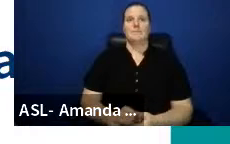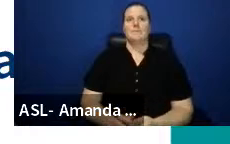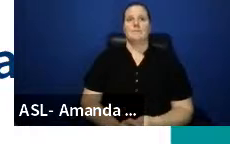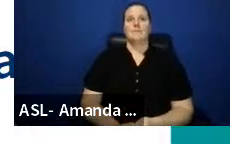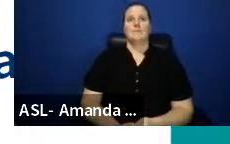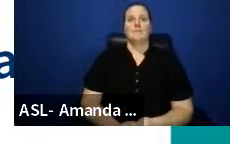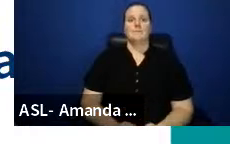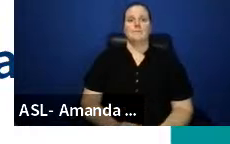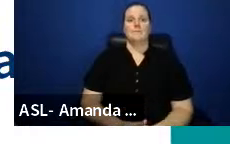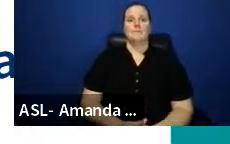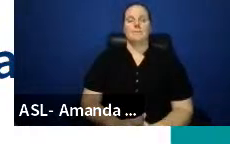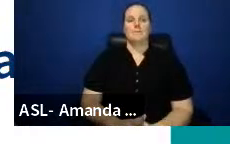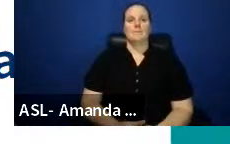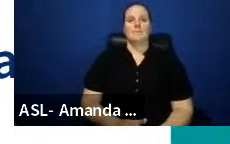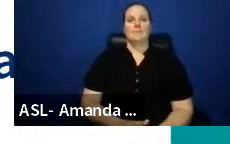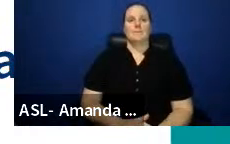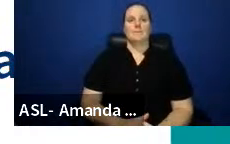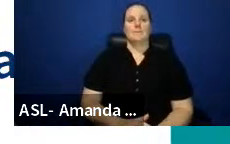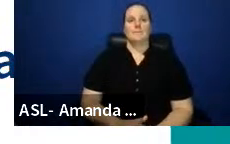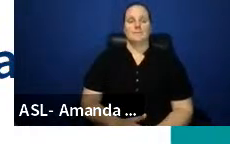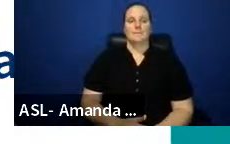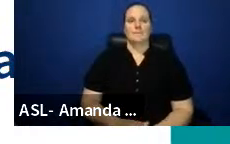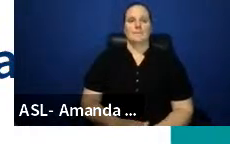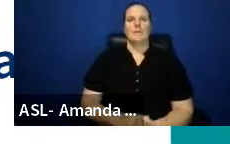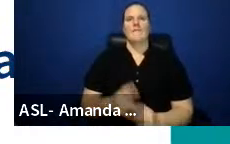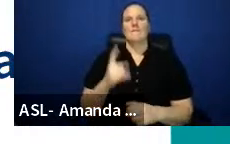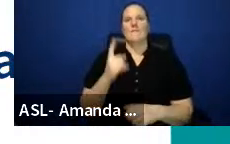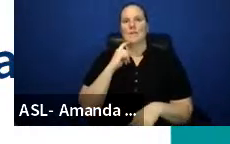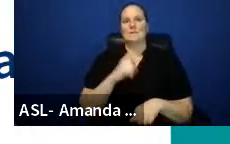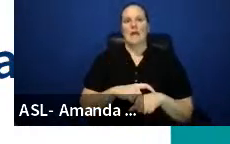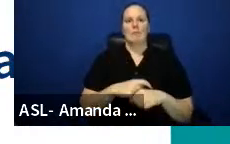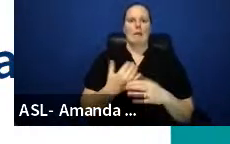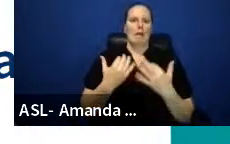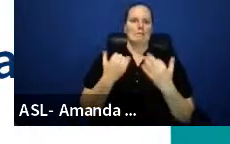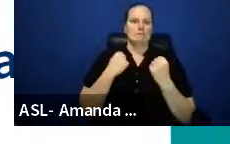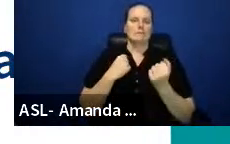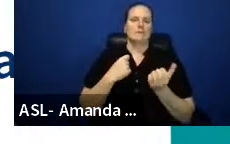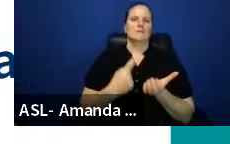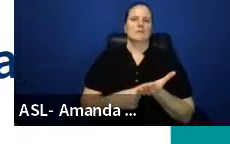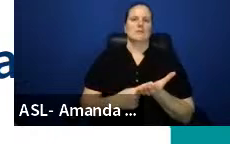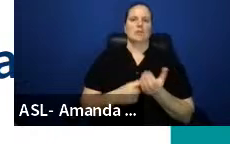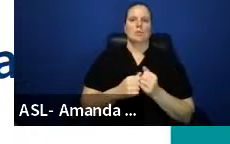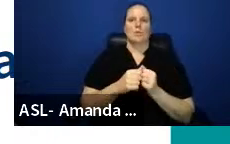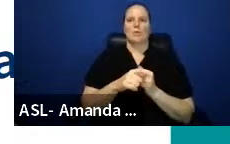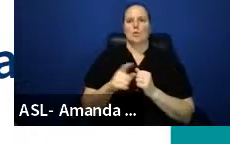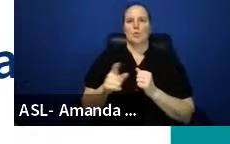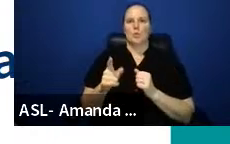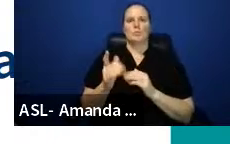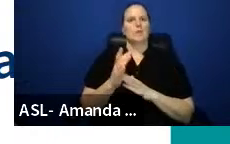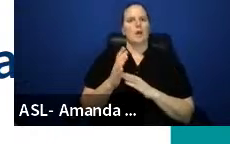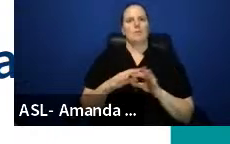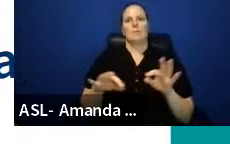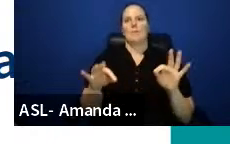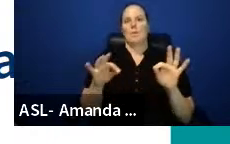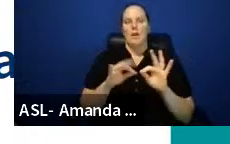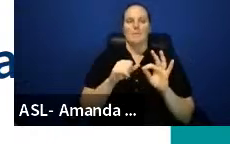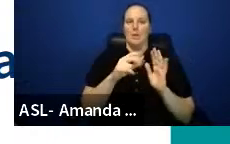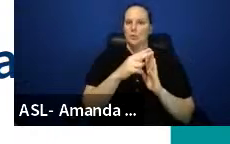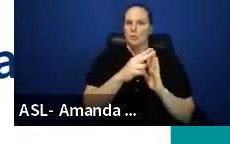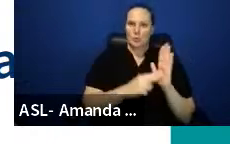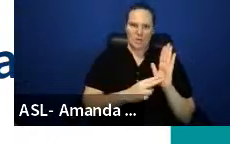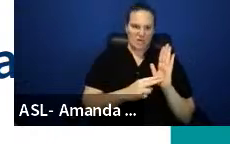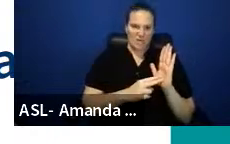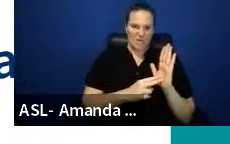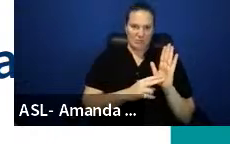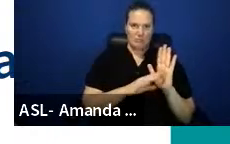And so I just for the sake of time, I really want to get to our discussion with you all because I think that's the most important part. So I'm not going to read each of these word